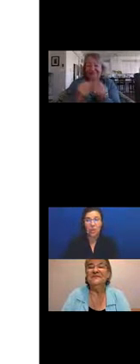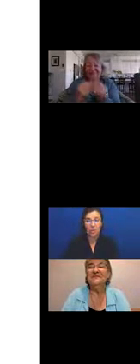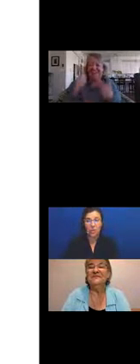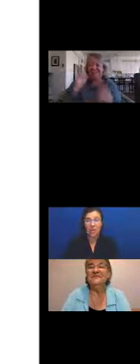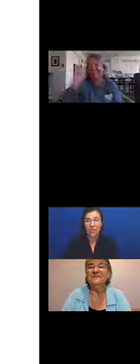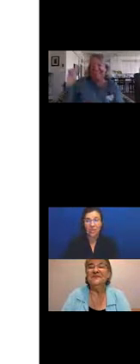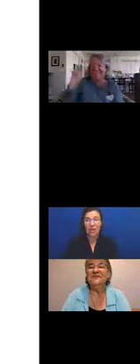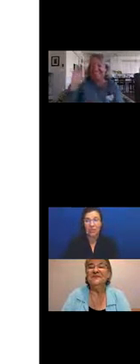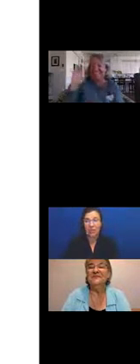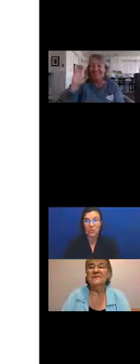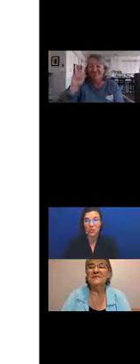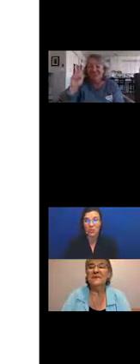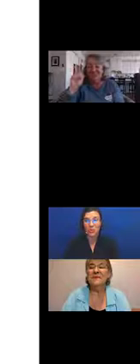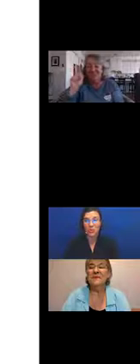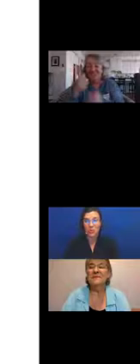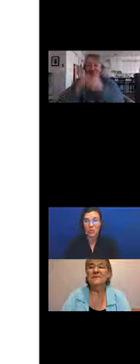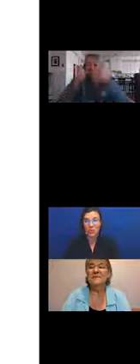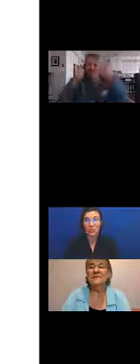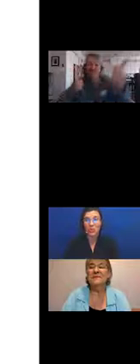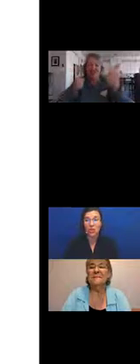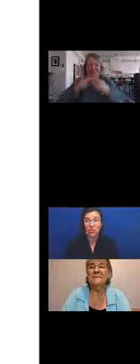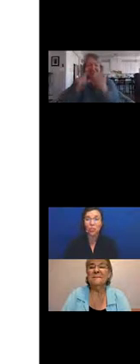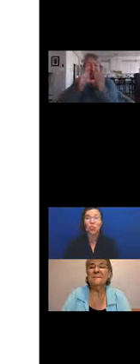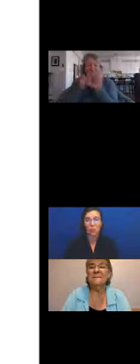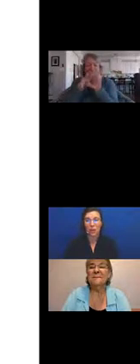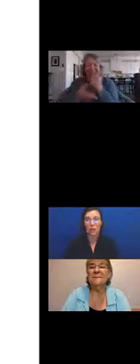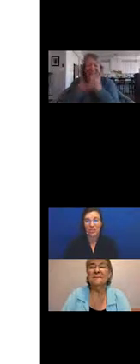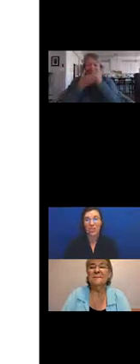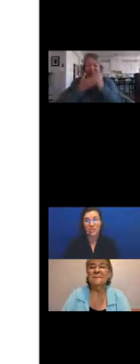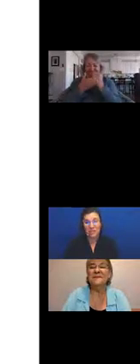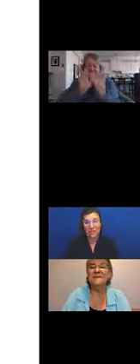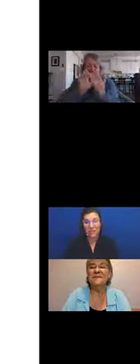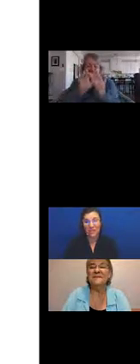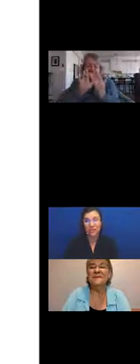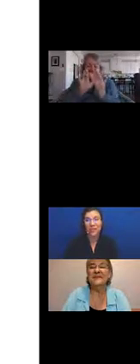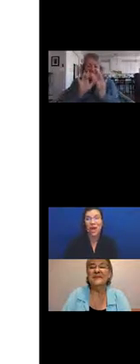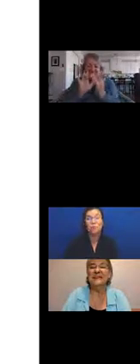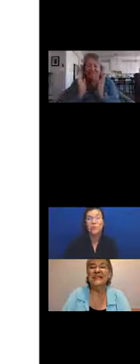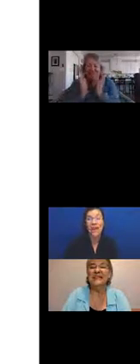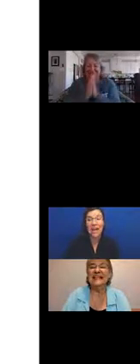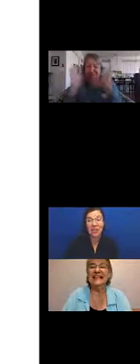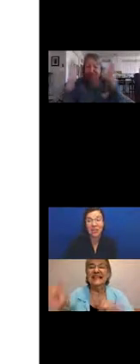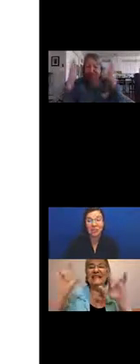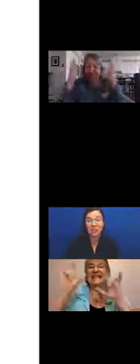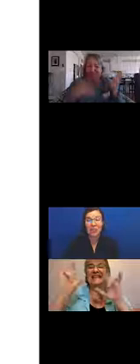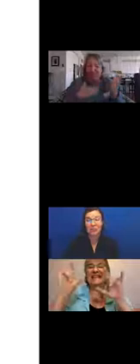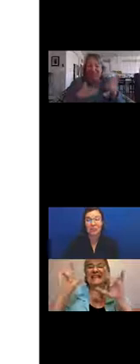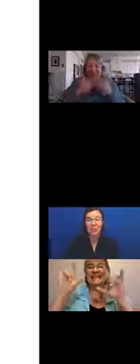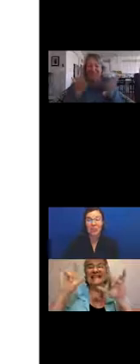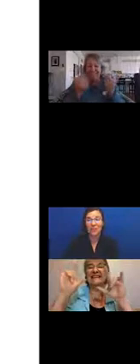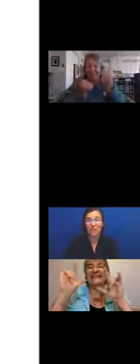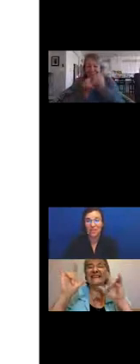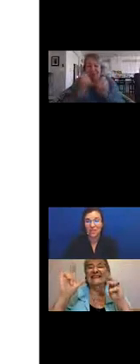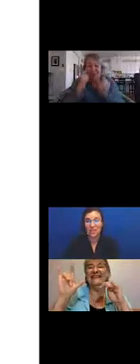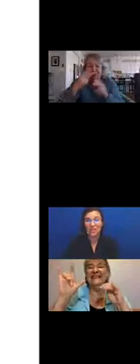And we're the ones in the family who live on the East Coast. Well, no, my apologies. I live in the East Coast, so it helps out being able to